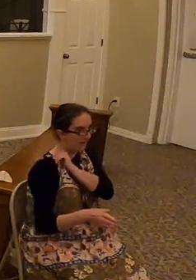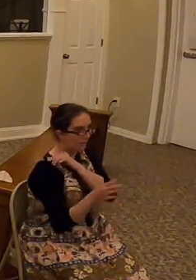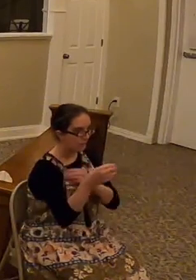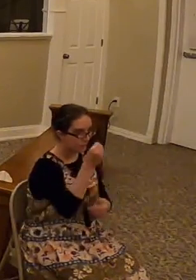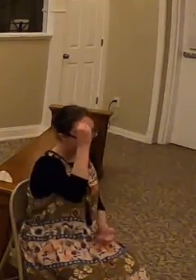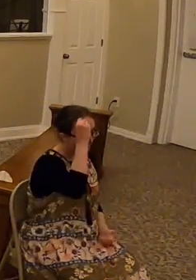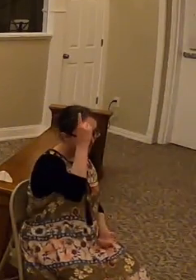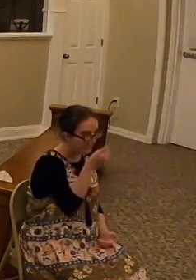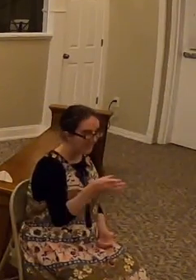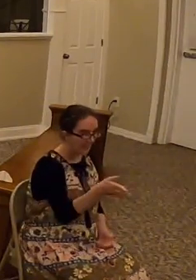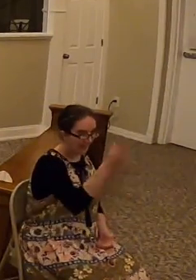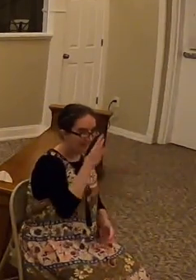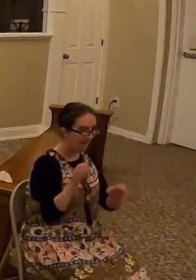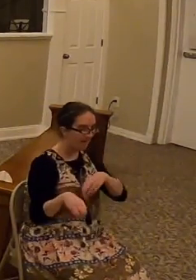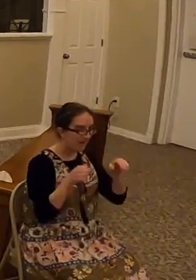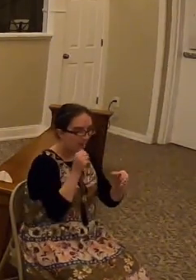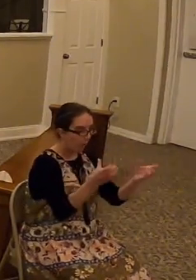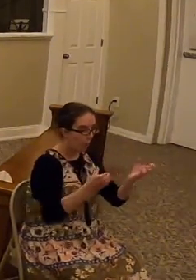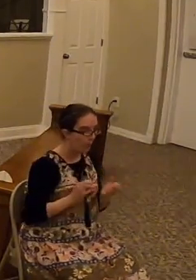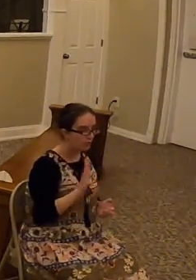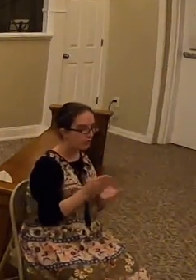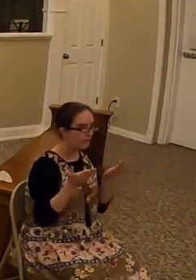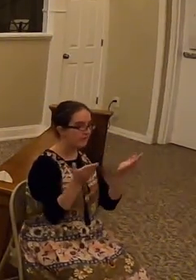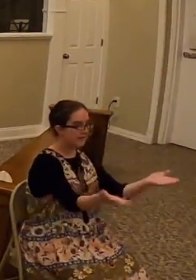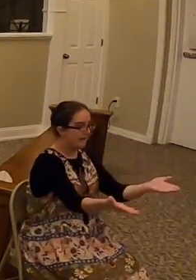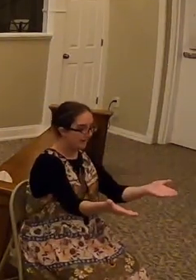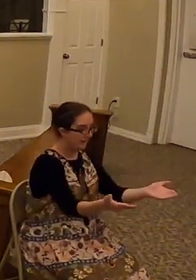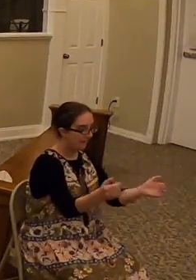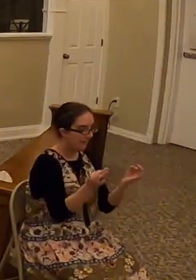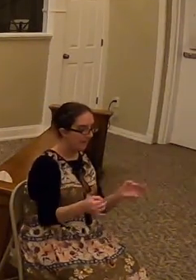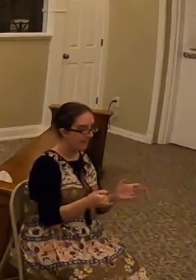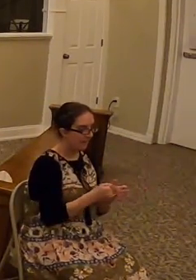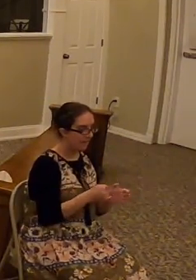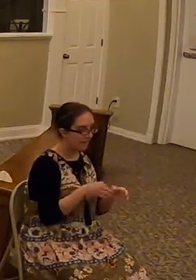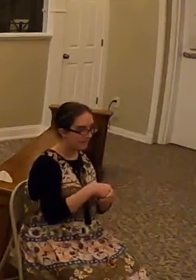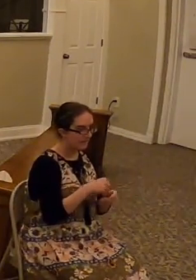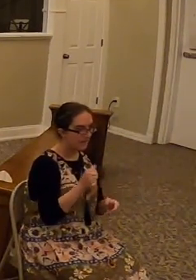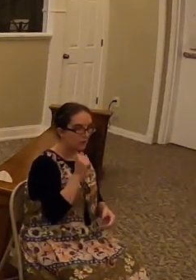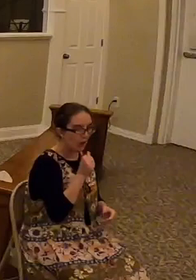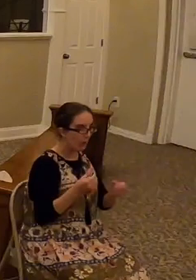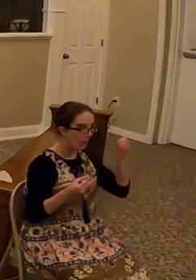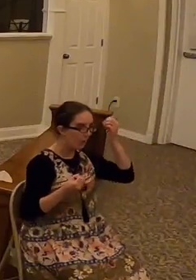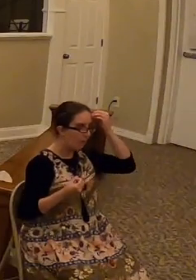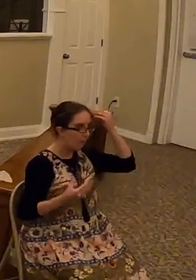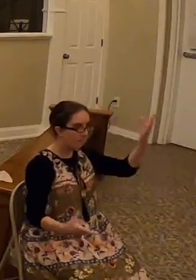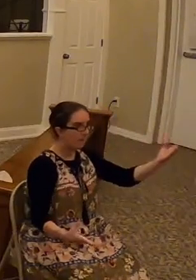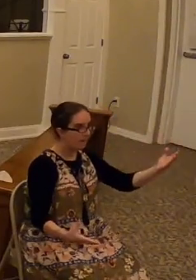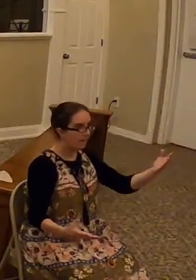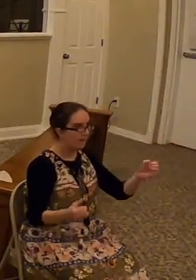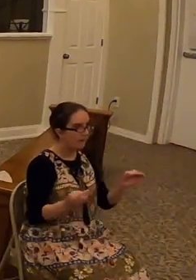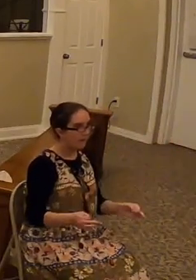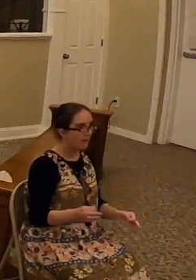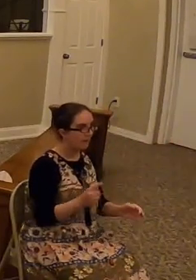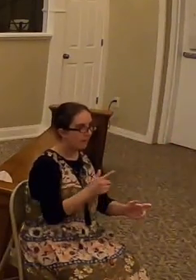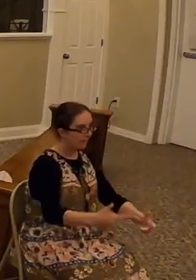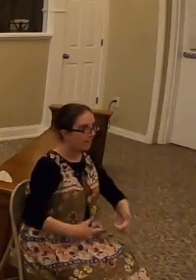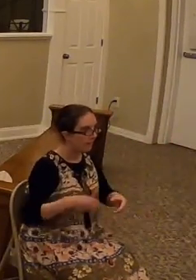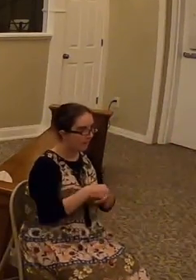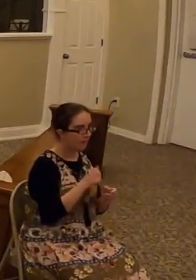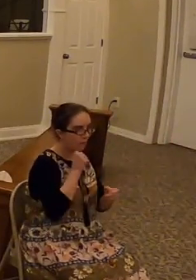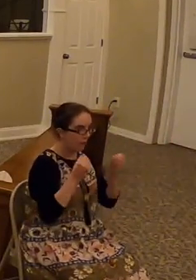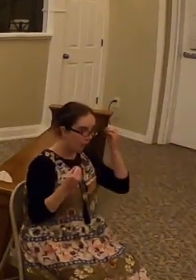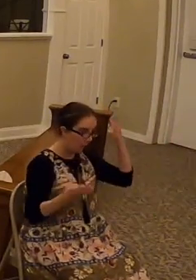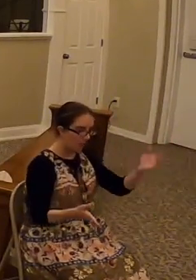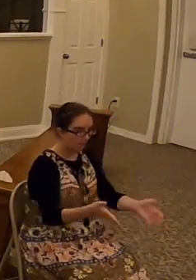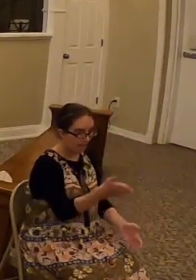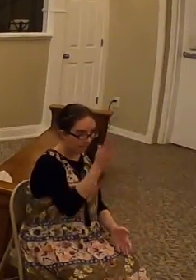Don't you understand? God does not want your sacrifices if it's in disobedience. If you're living in